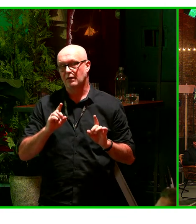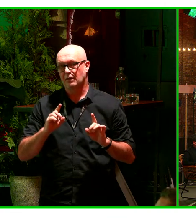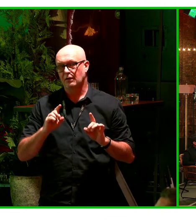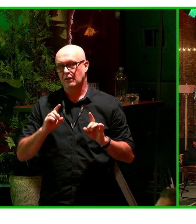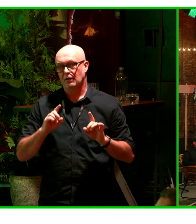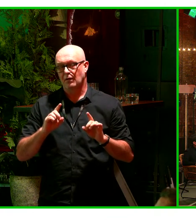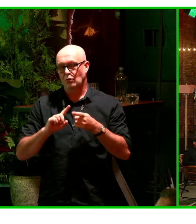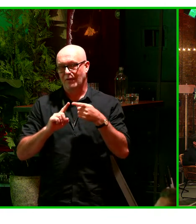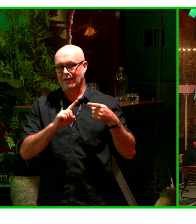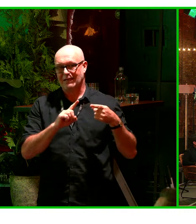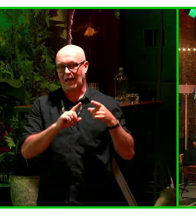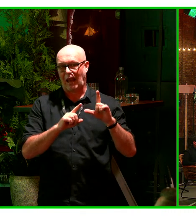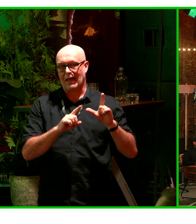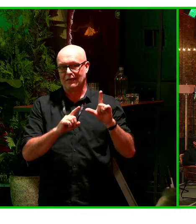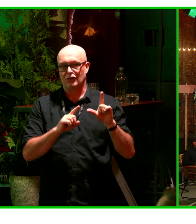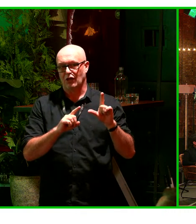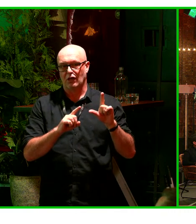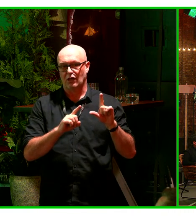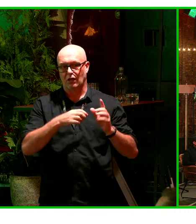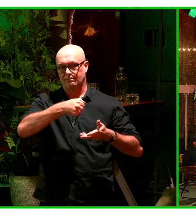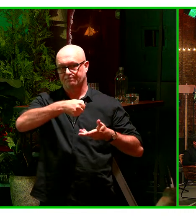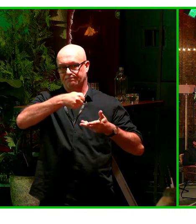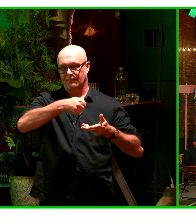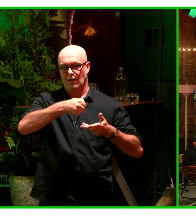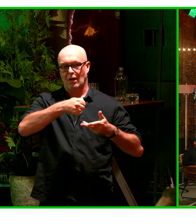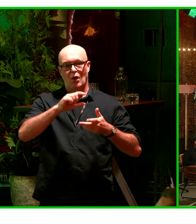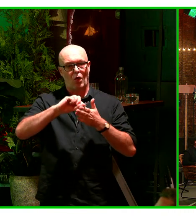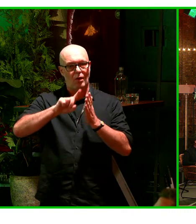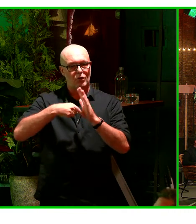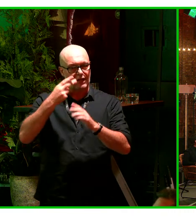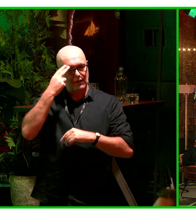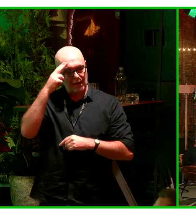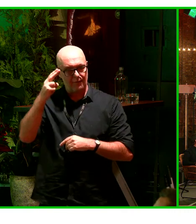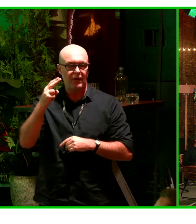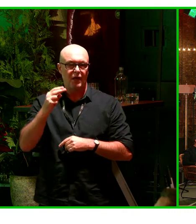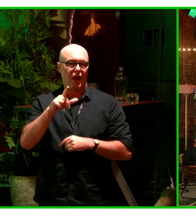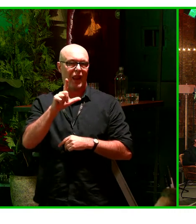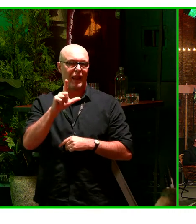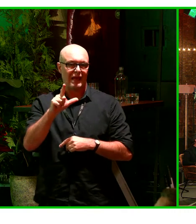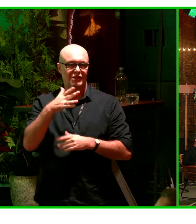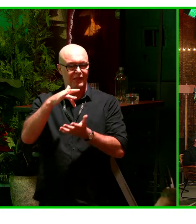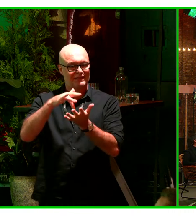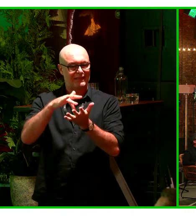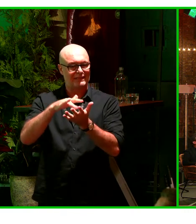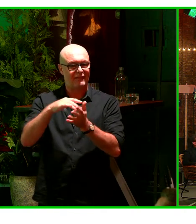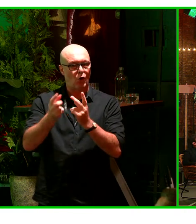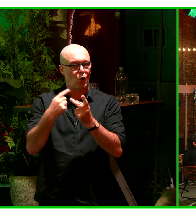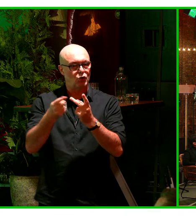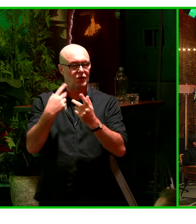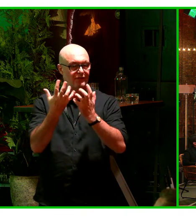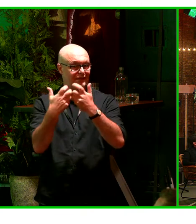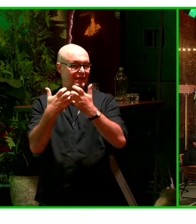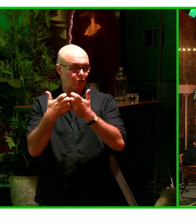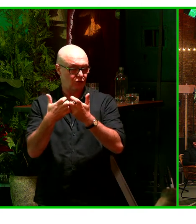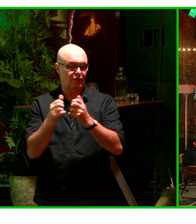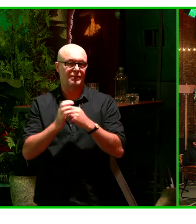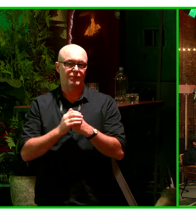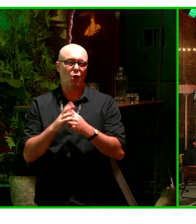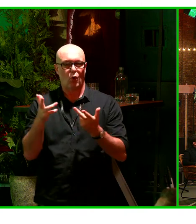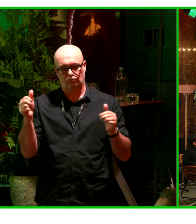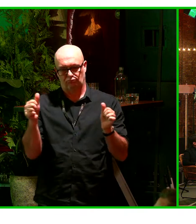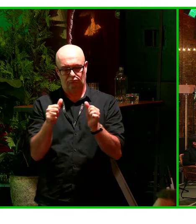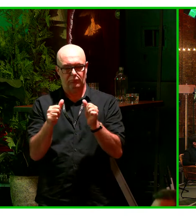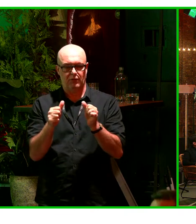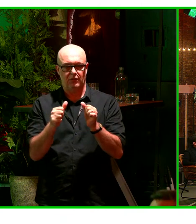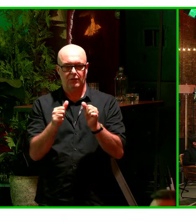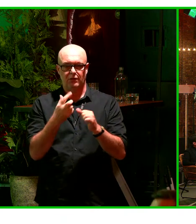East Lancashire Chambers of Commerce is a project that we call Lancashire Centre for Alternative Technologies, or we shorten it to